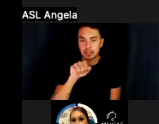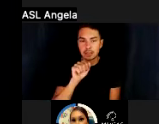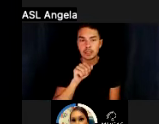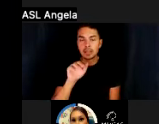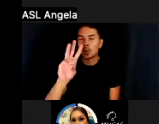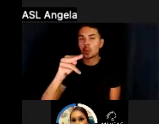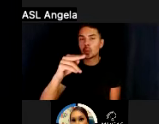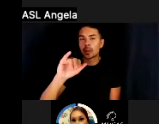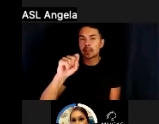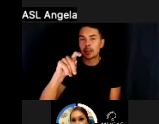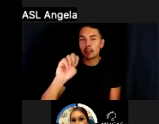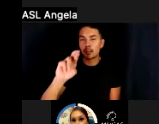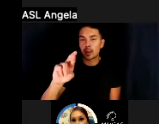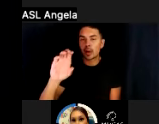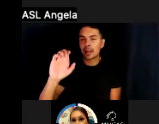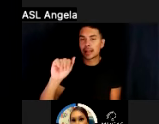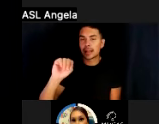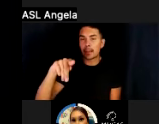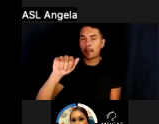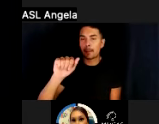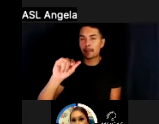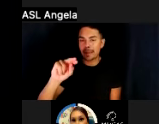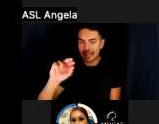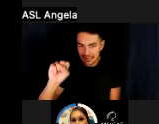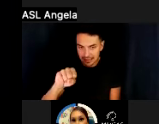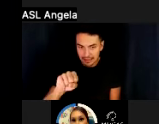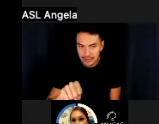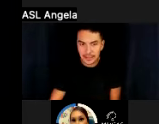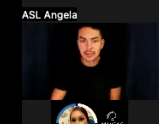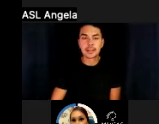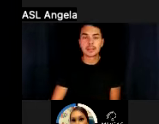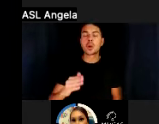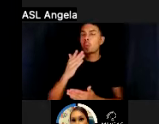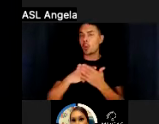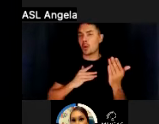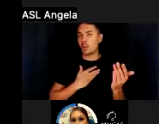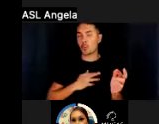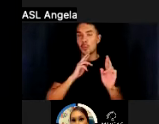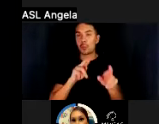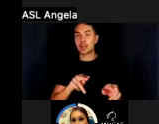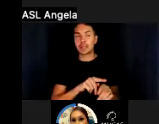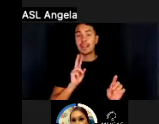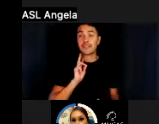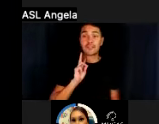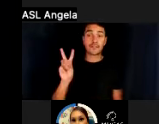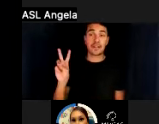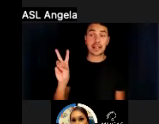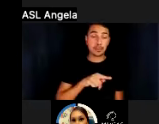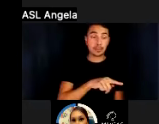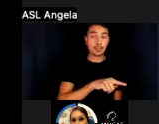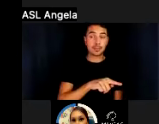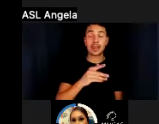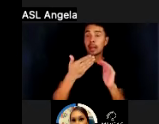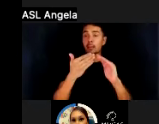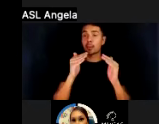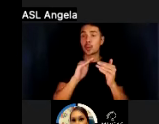So what about our response to victims? How do our communities respond to